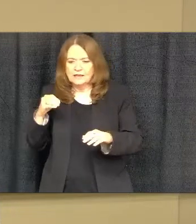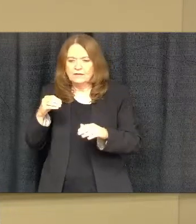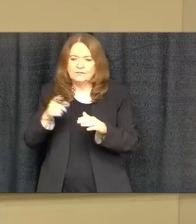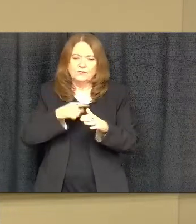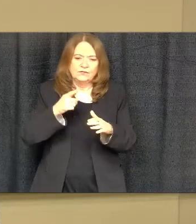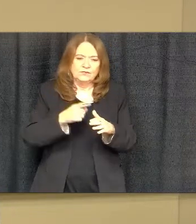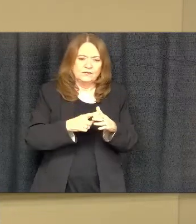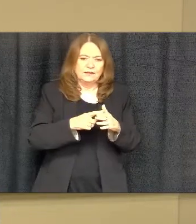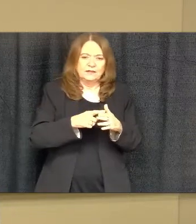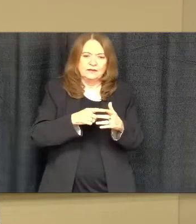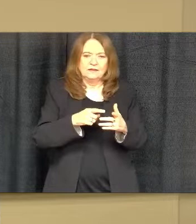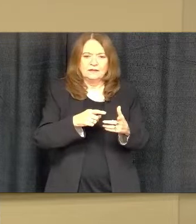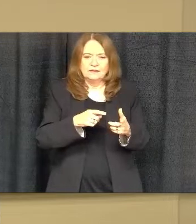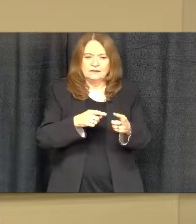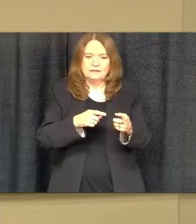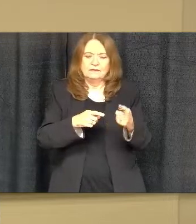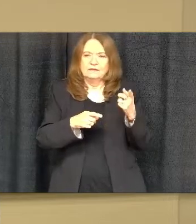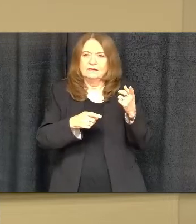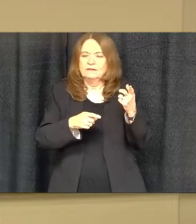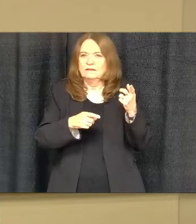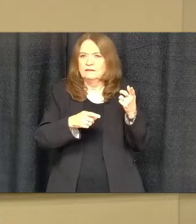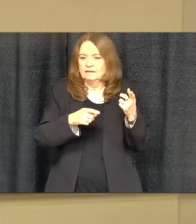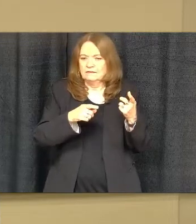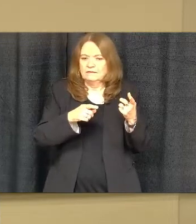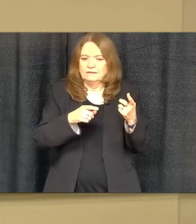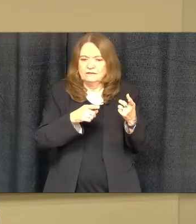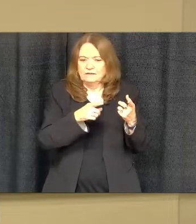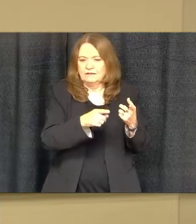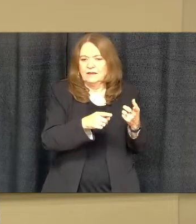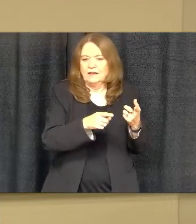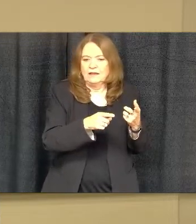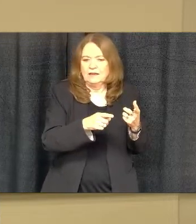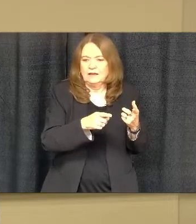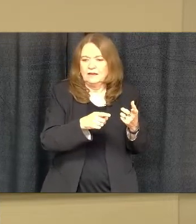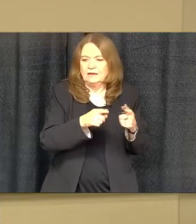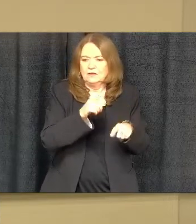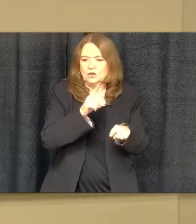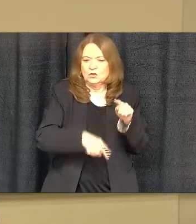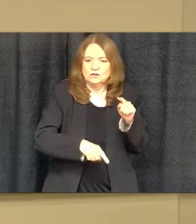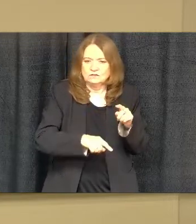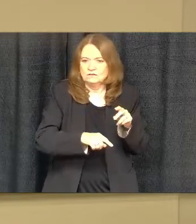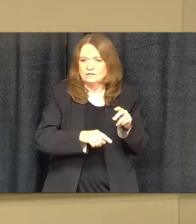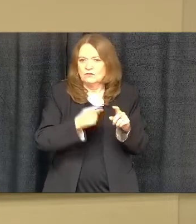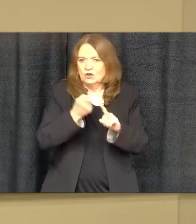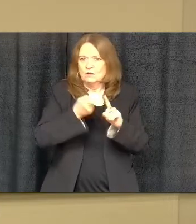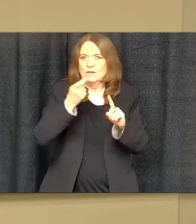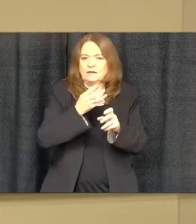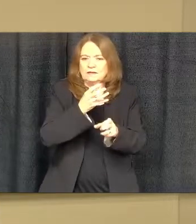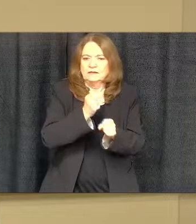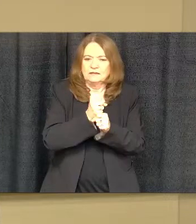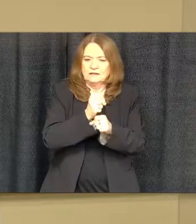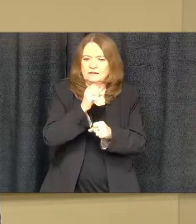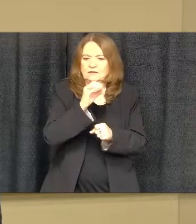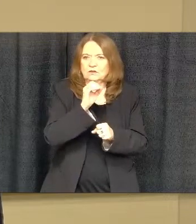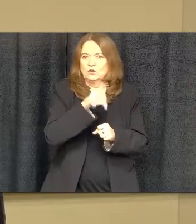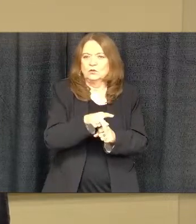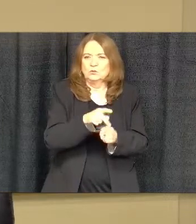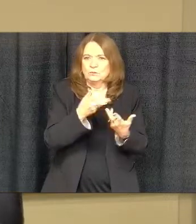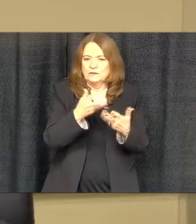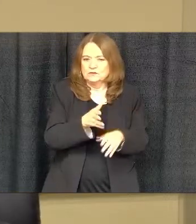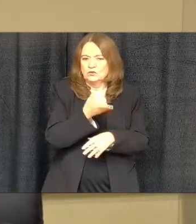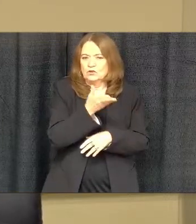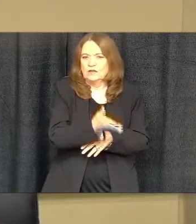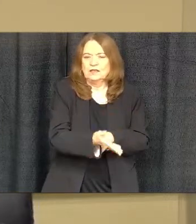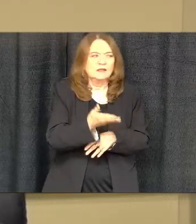wouldn't necessarily be able to inherit the coop that's there without, I'm just wondering how that would work. Without a